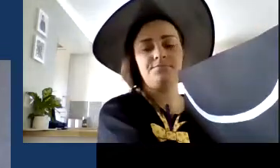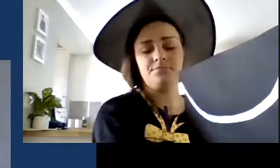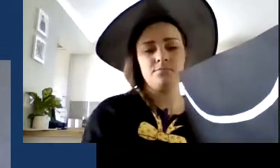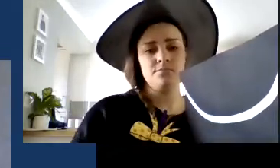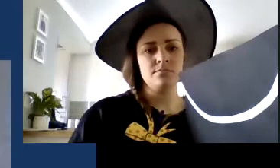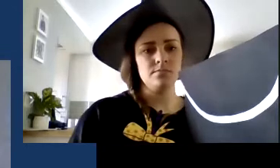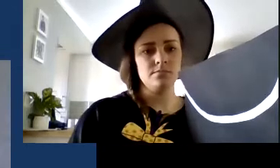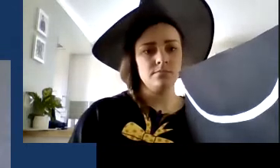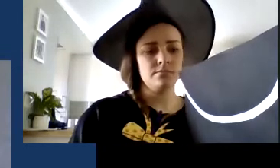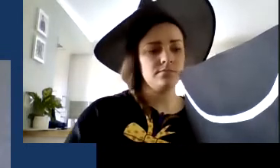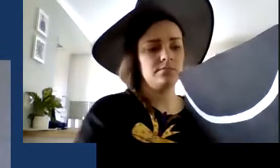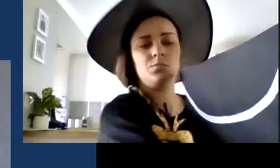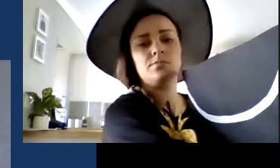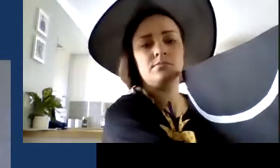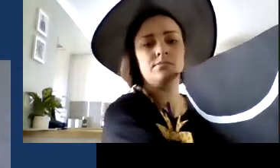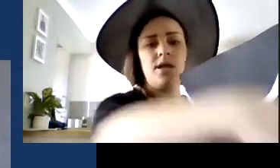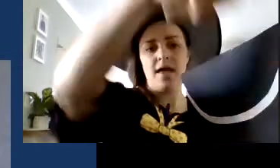spell.